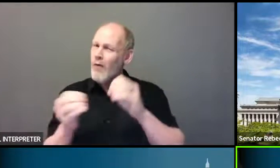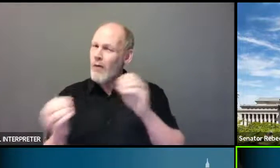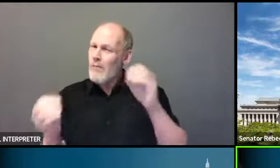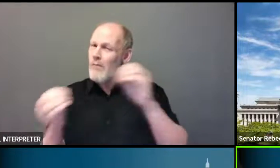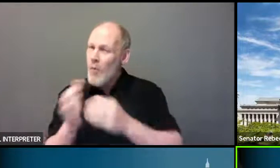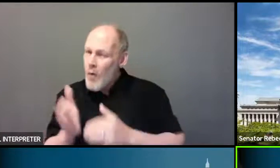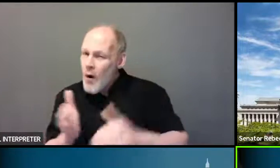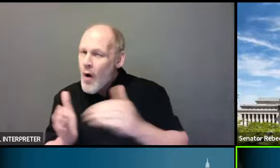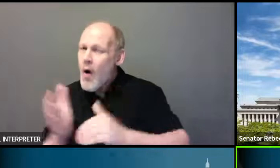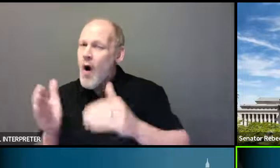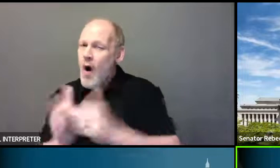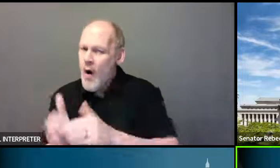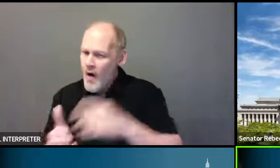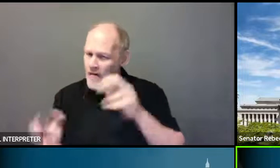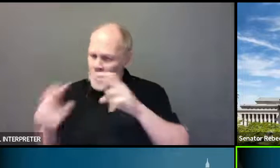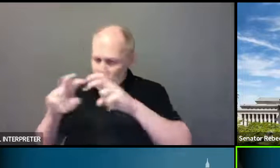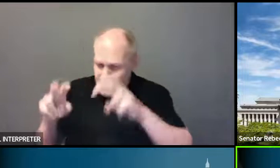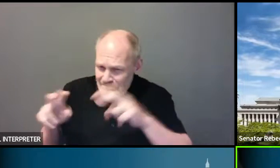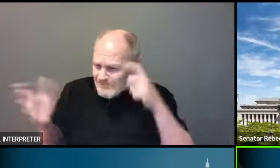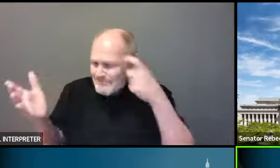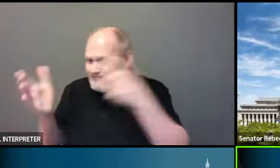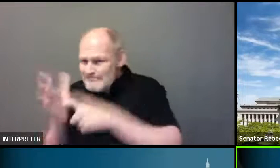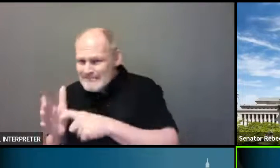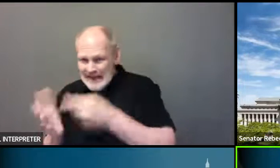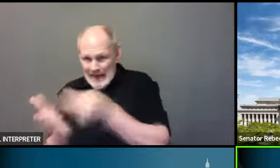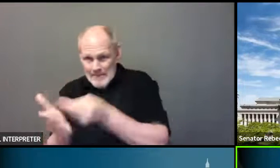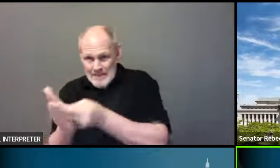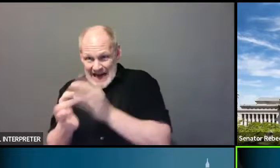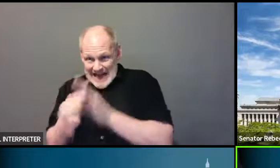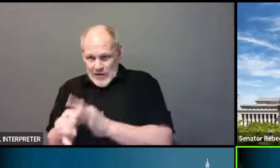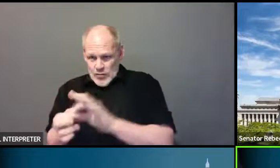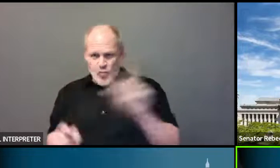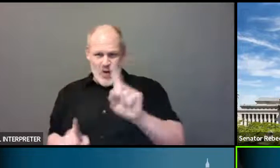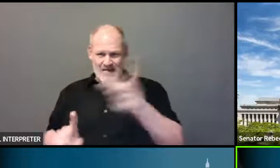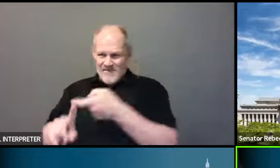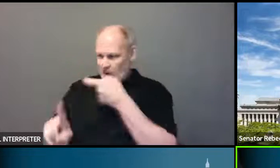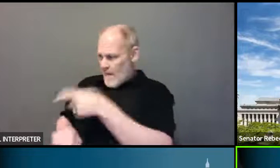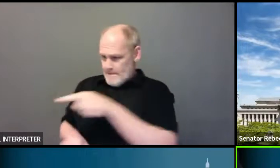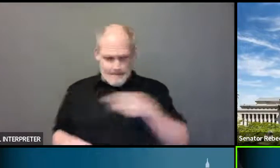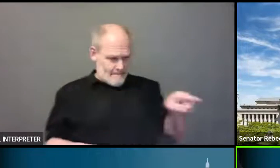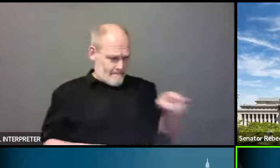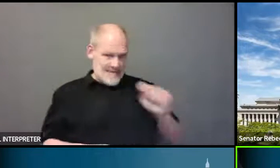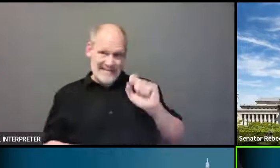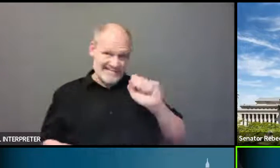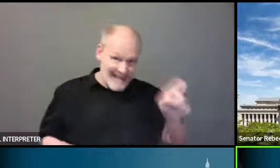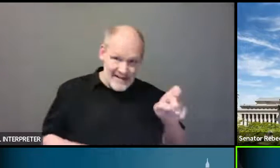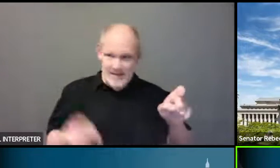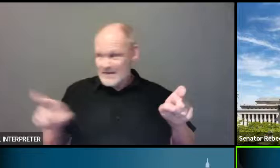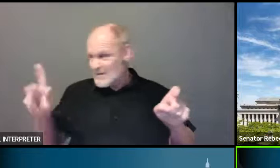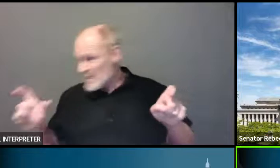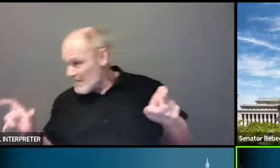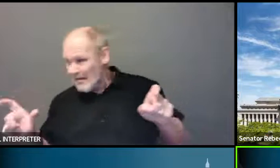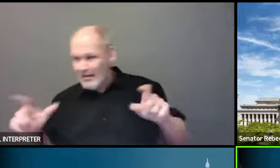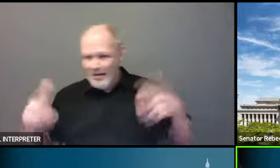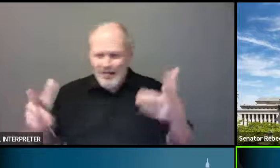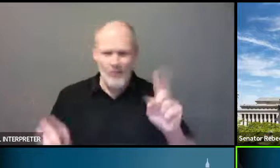are coming from, but where they're going. So to have both ends of those equation with a clear sense of our planet and our people and our economy being able to